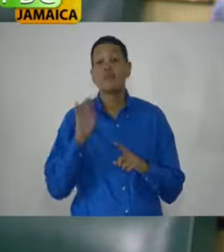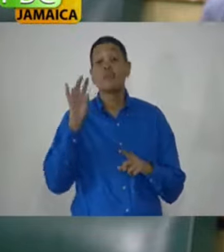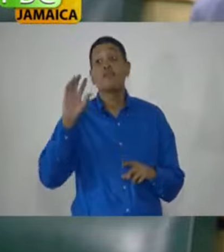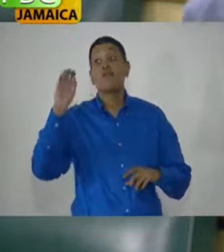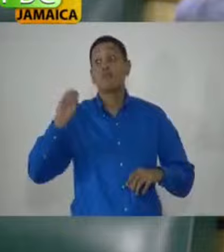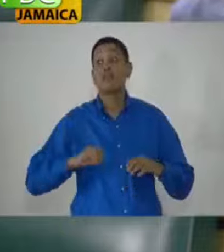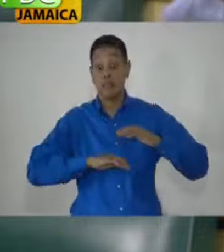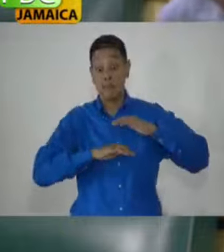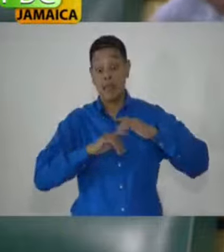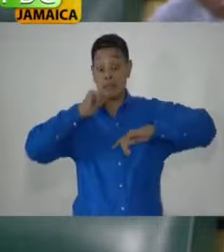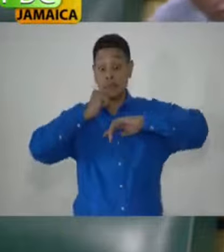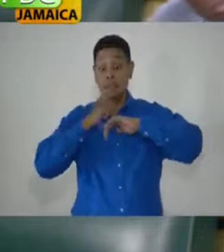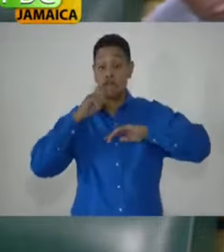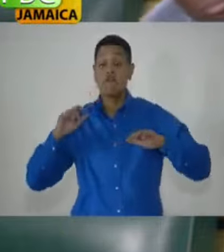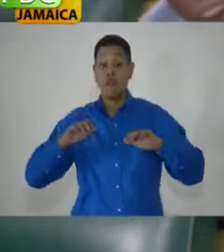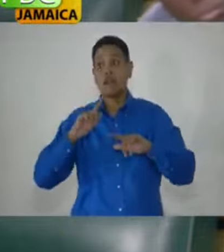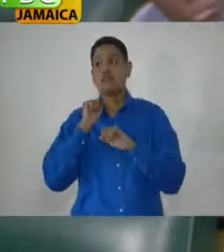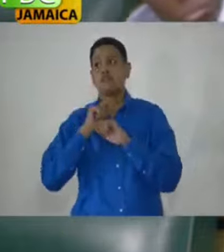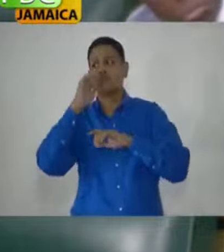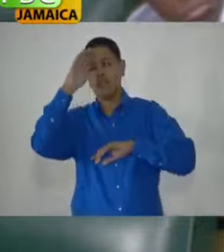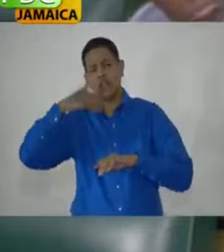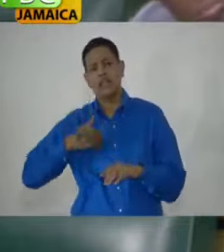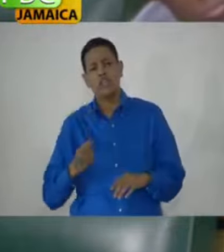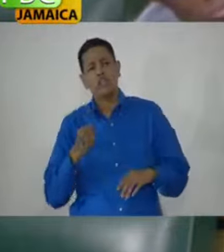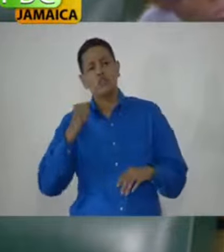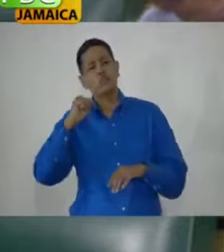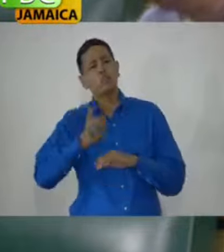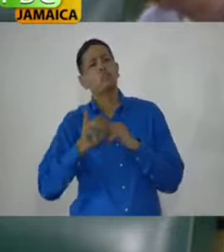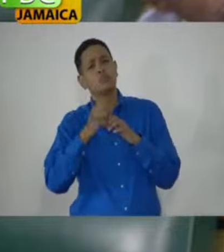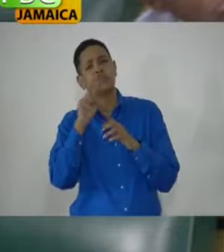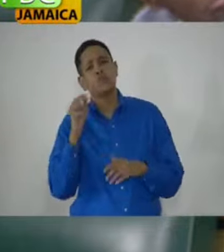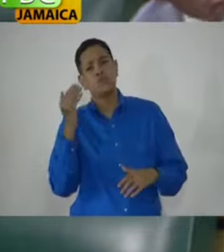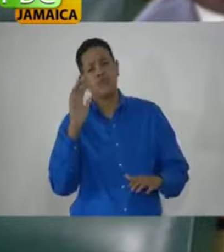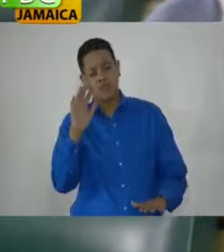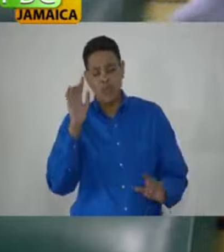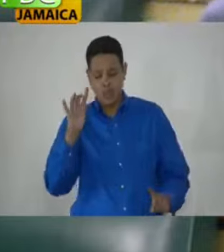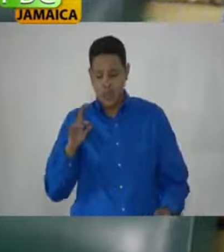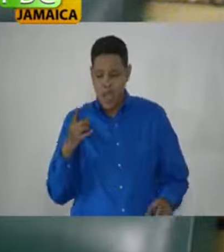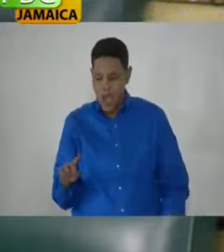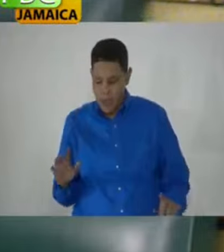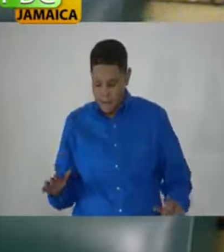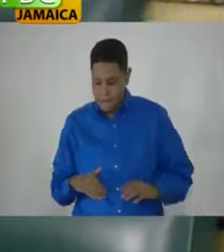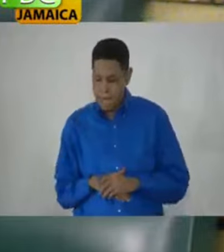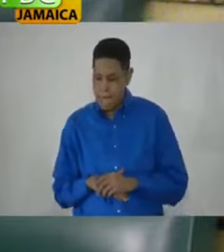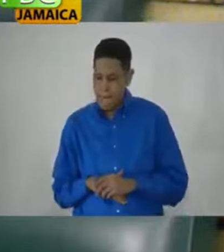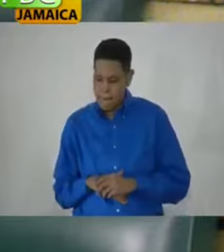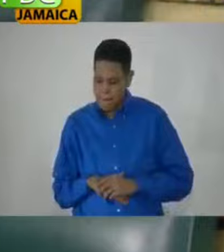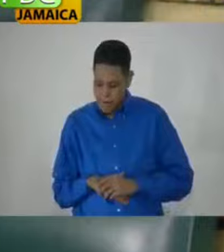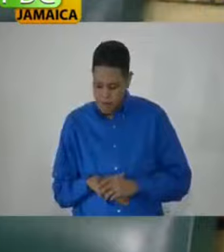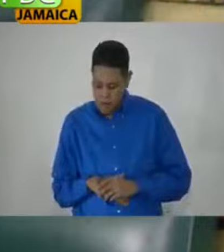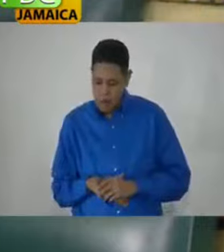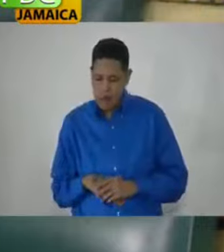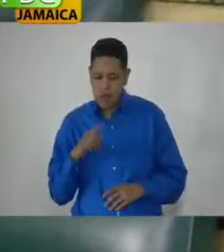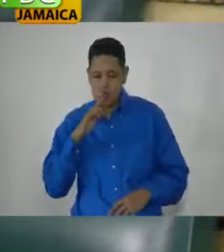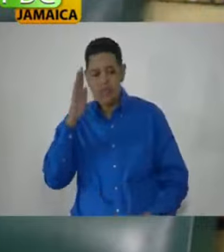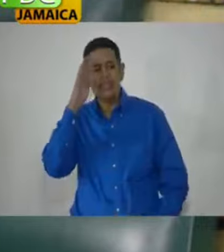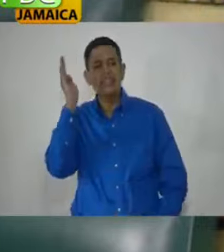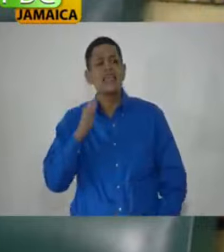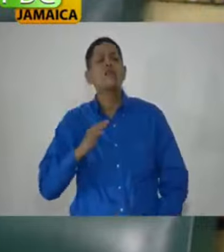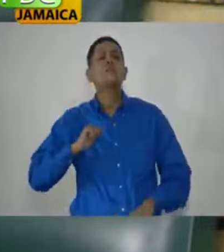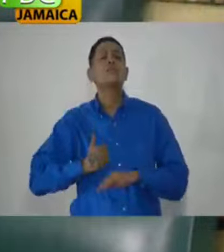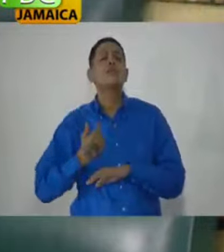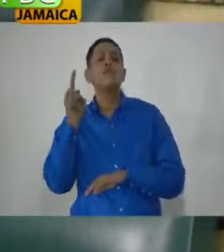75% base for manufacturers was introduced in 2015, Madam Speaker, it was deliberately